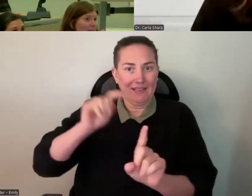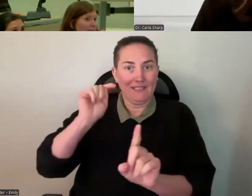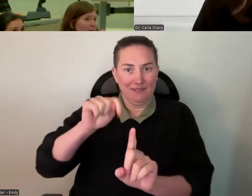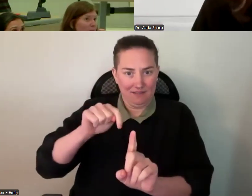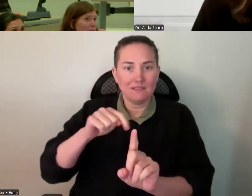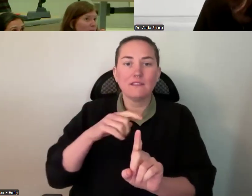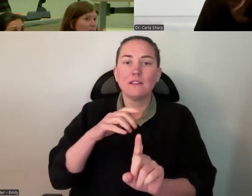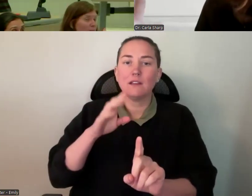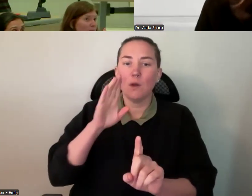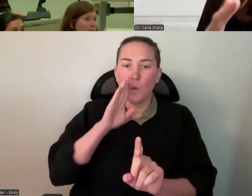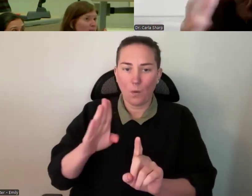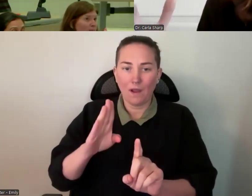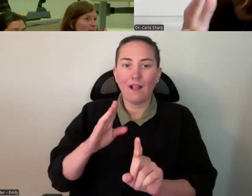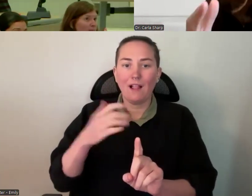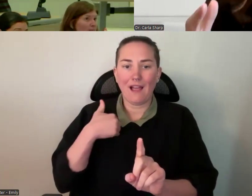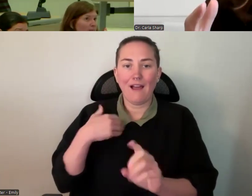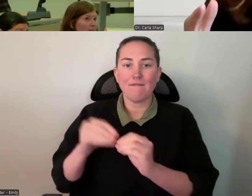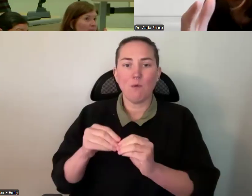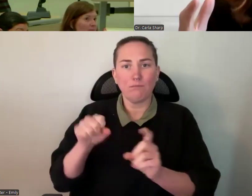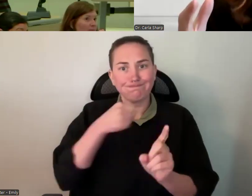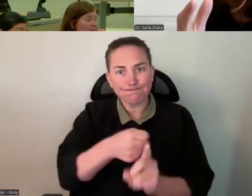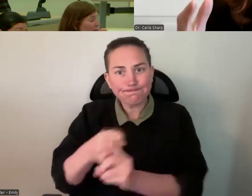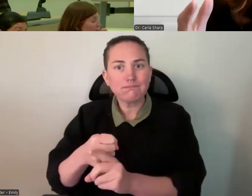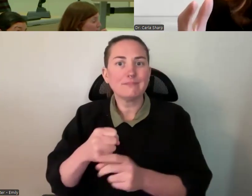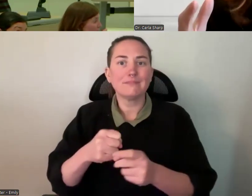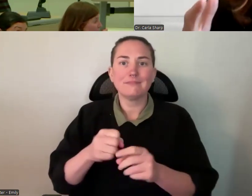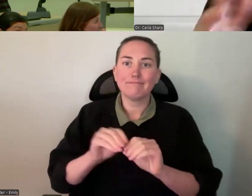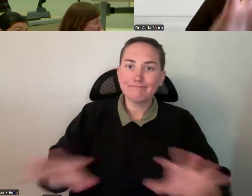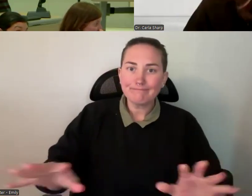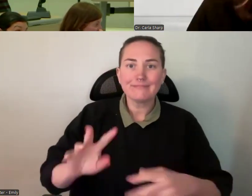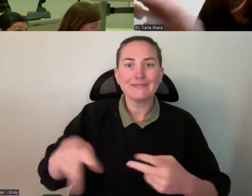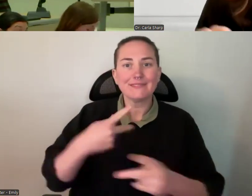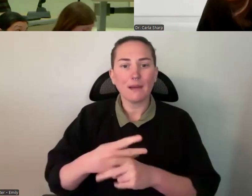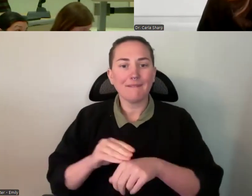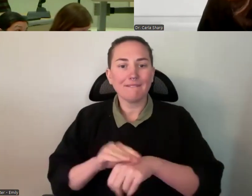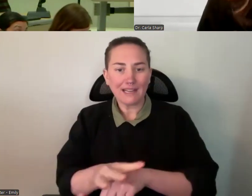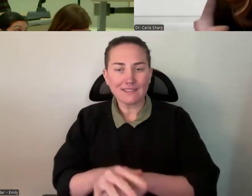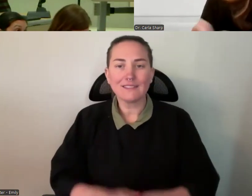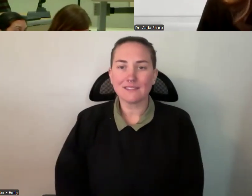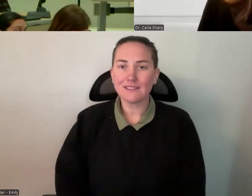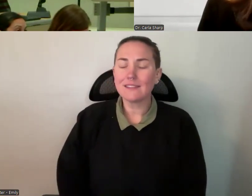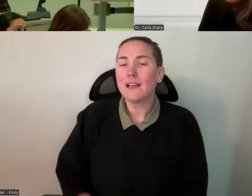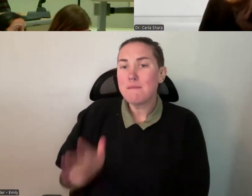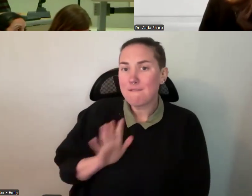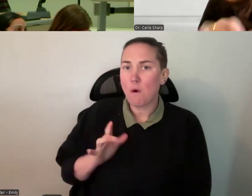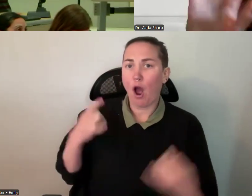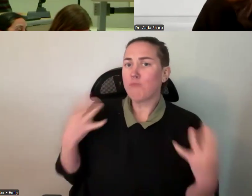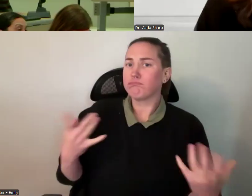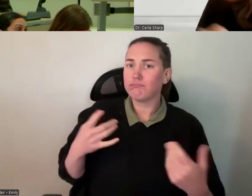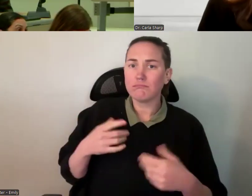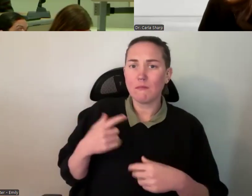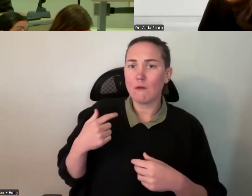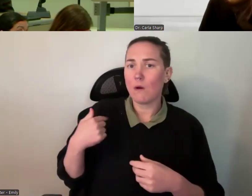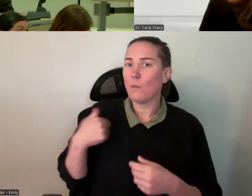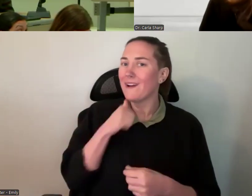have salutogenic effects. So, we used to leave that for the social worker, or we leave that